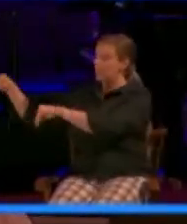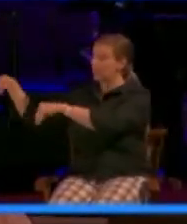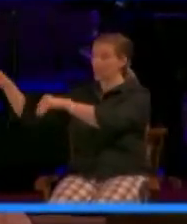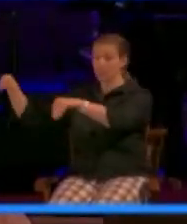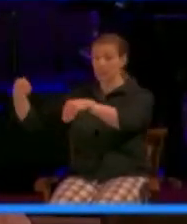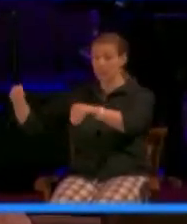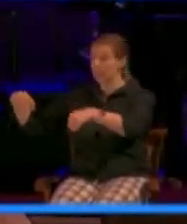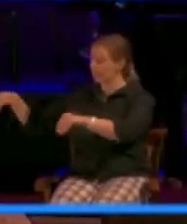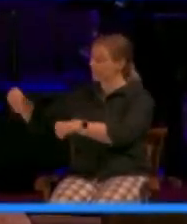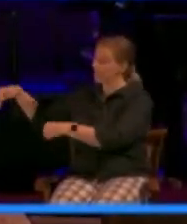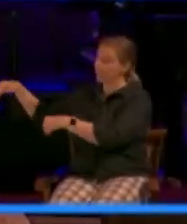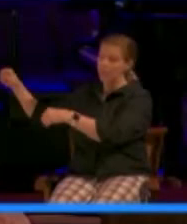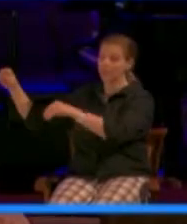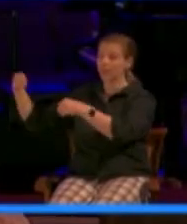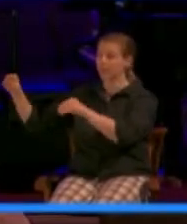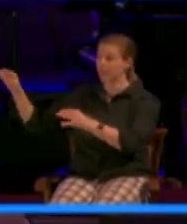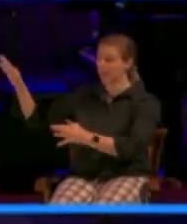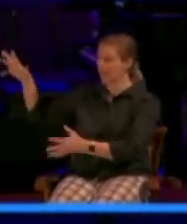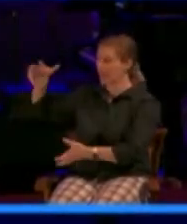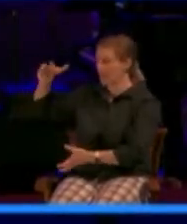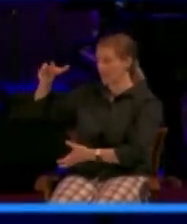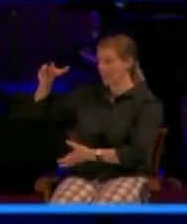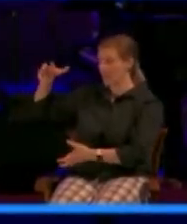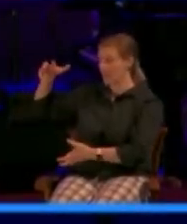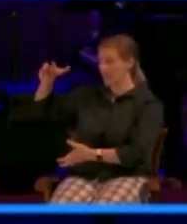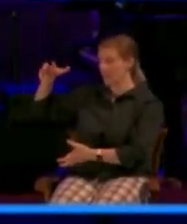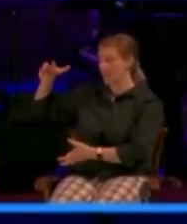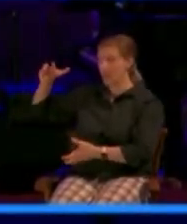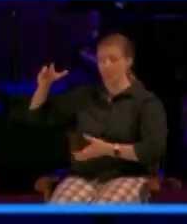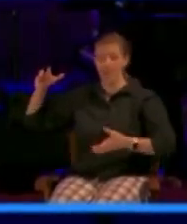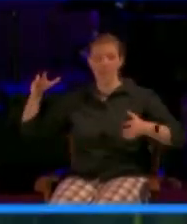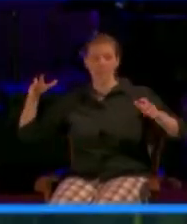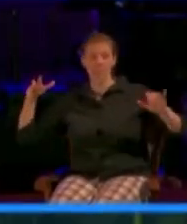then buys that field.